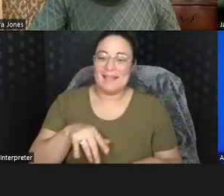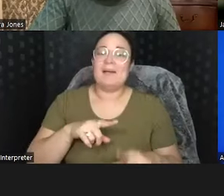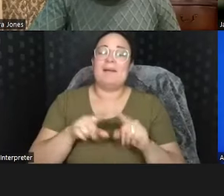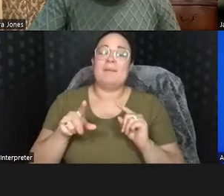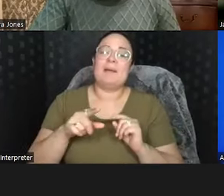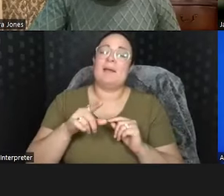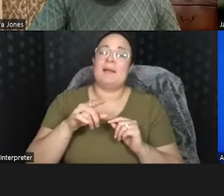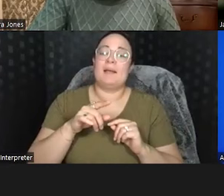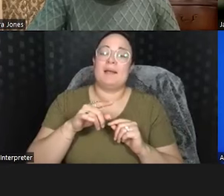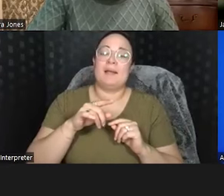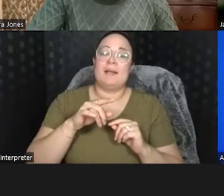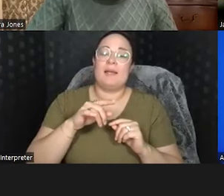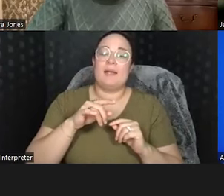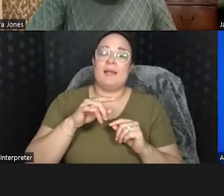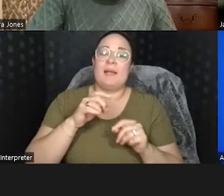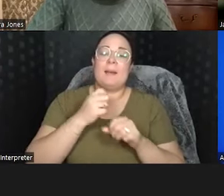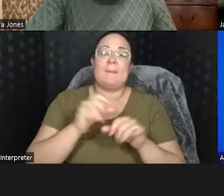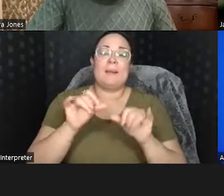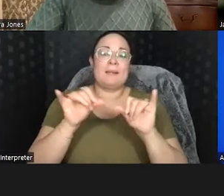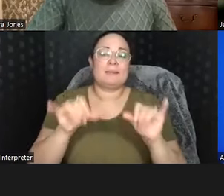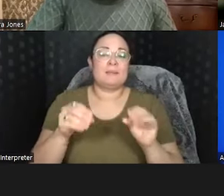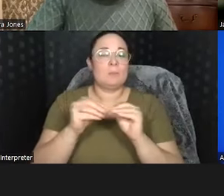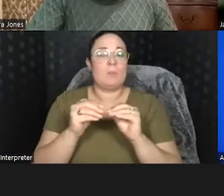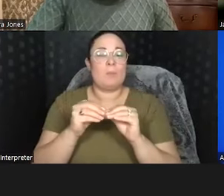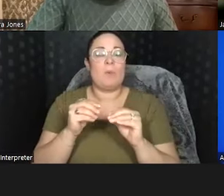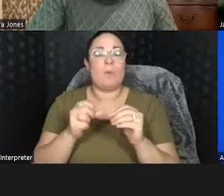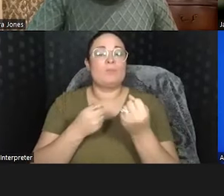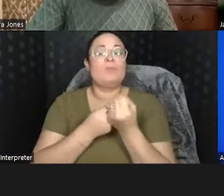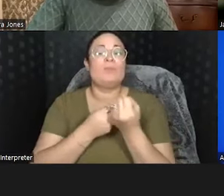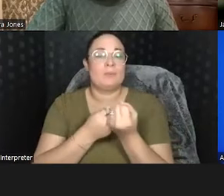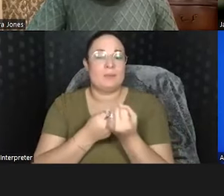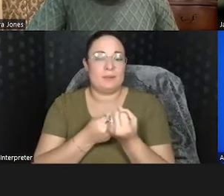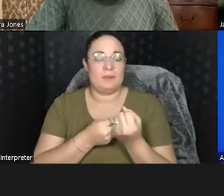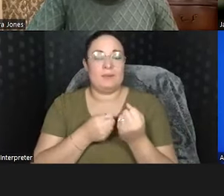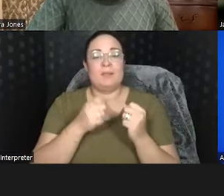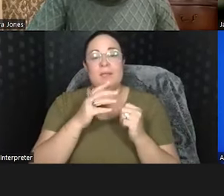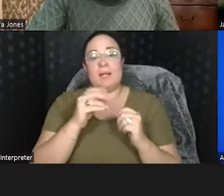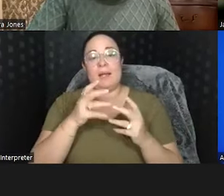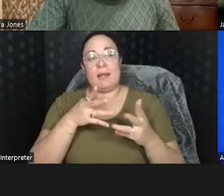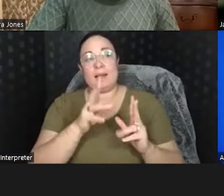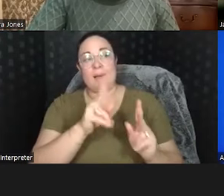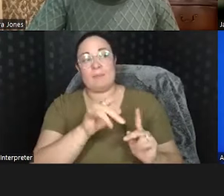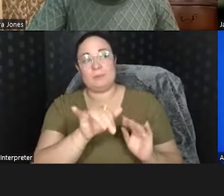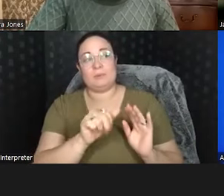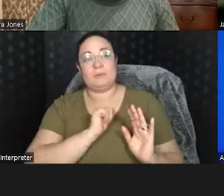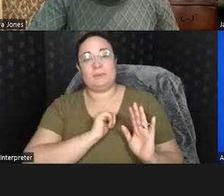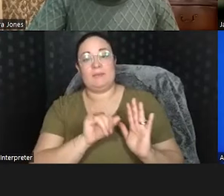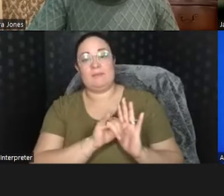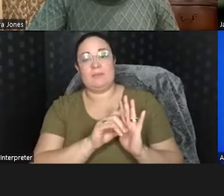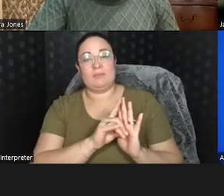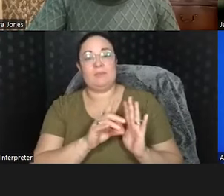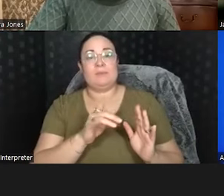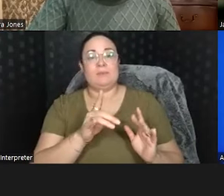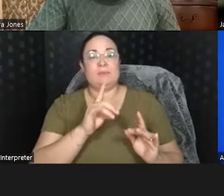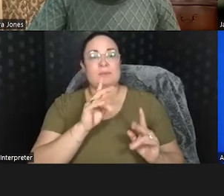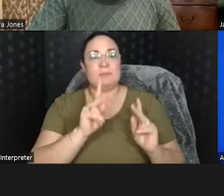can actually create a system that is actually more affirming and allow individuals to self-identify, affirm individuals where people